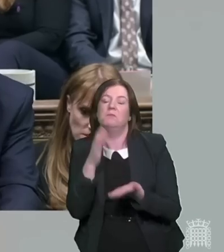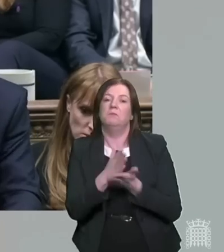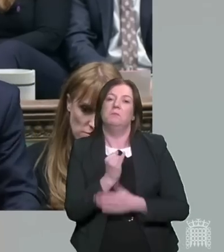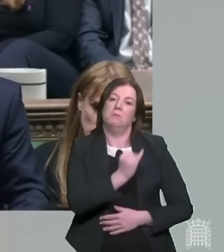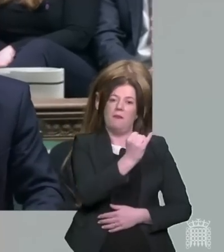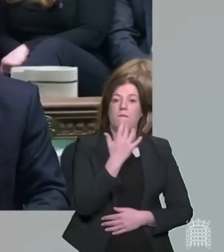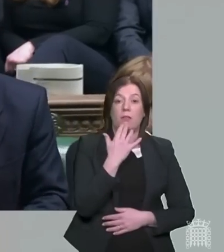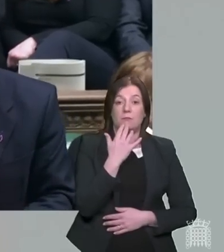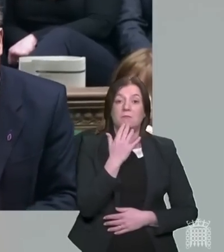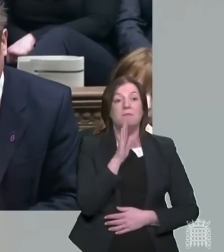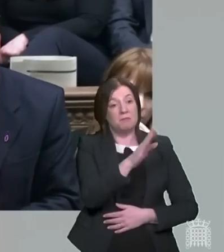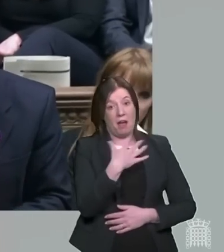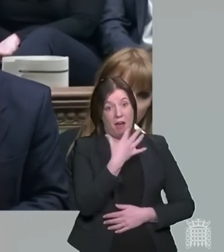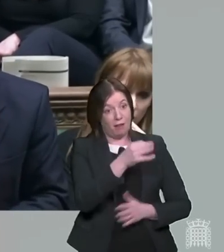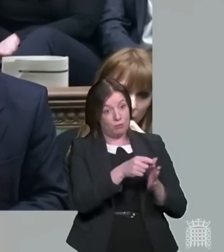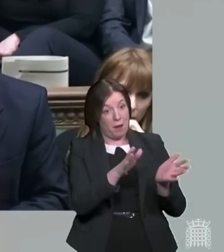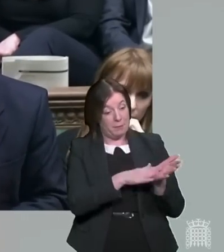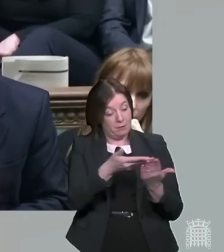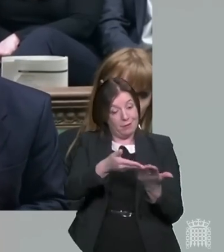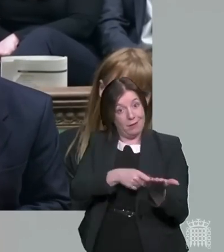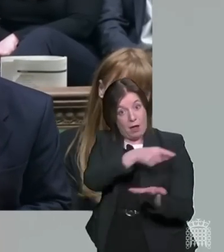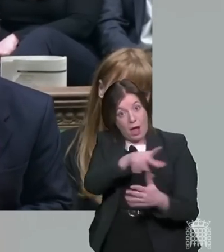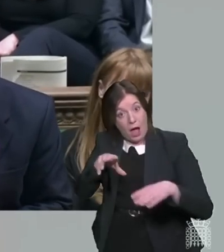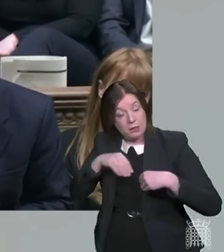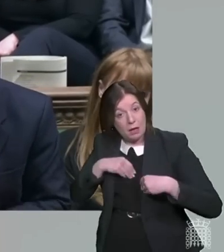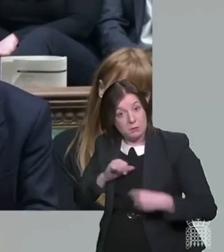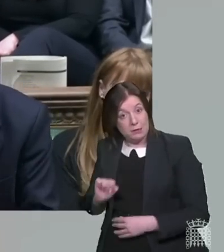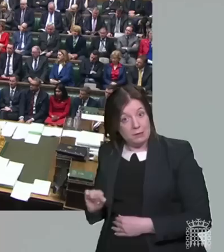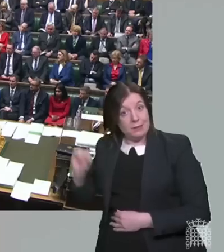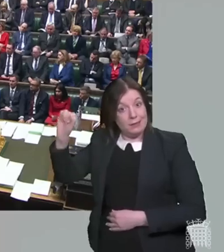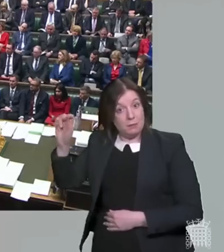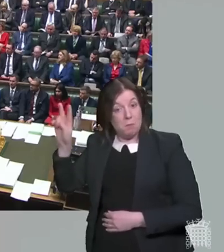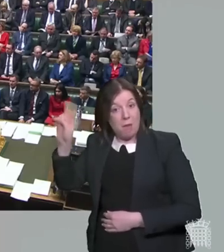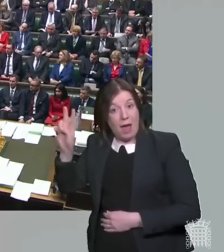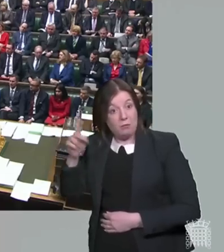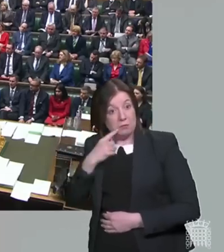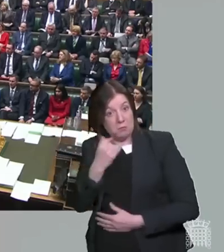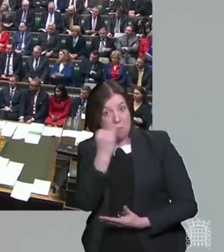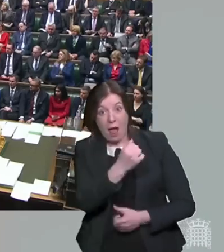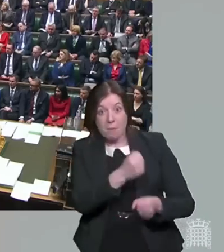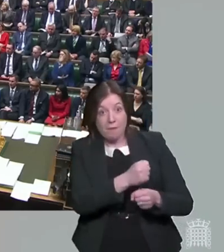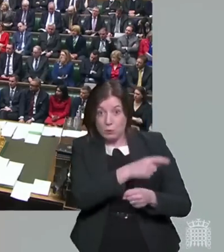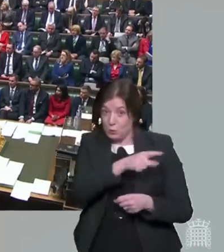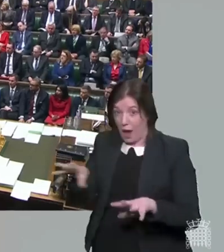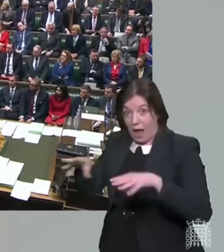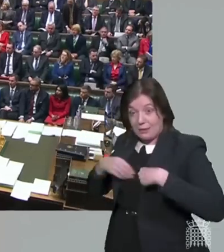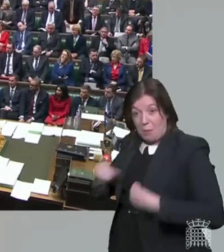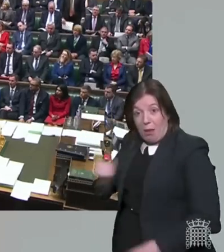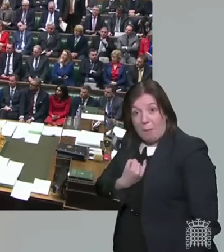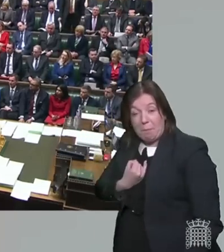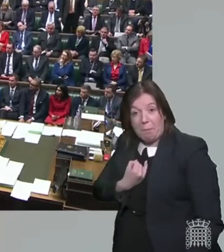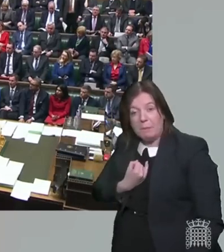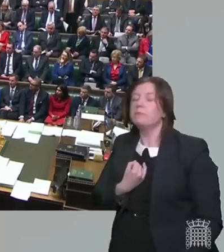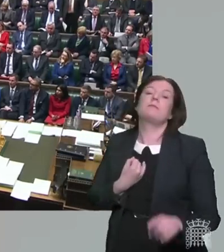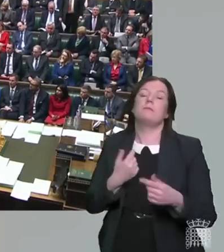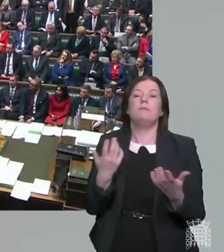report. Does he also accept what Zara's family say? Prime Minister. Well, Mr. Speaker, my heart, of